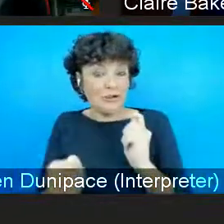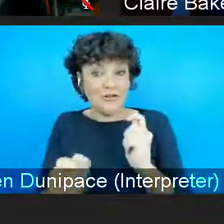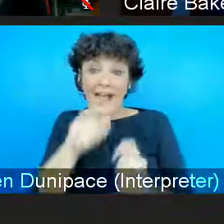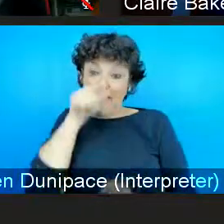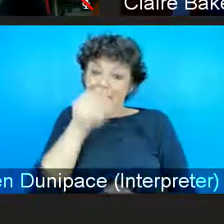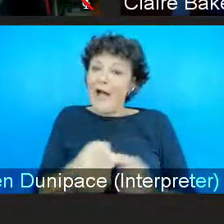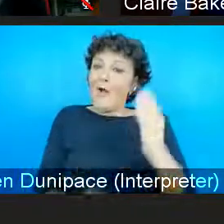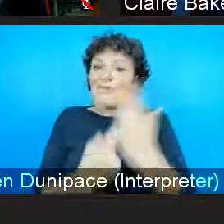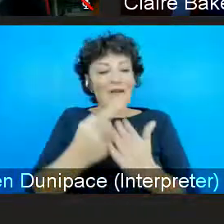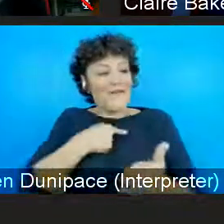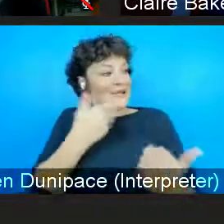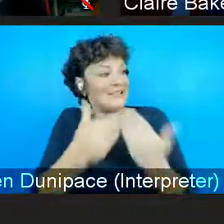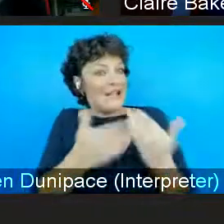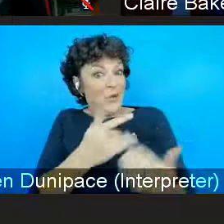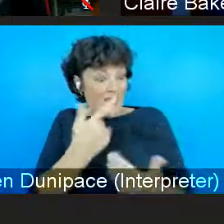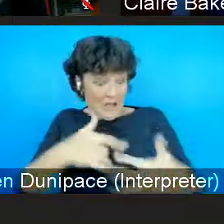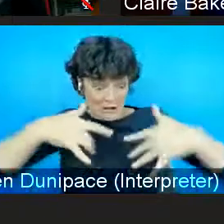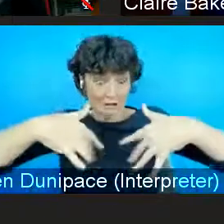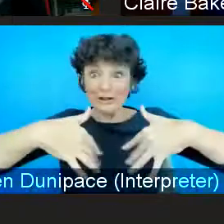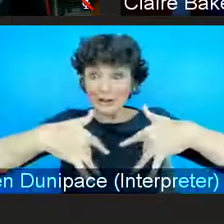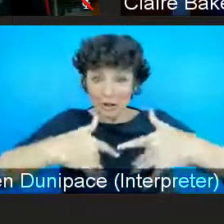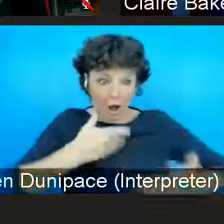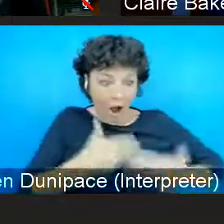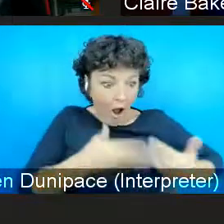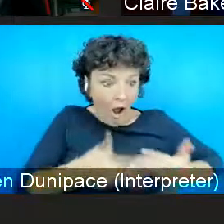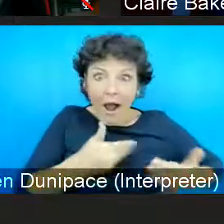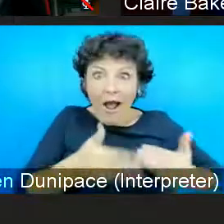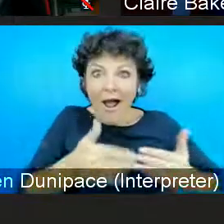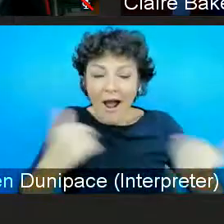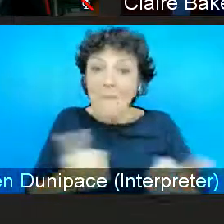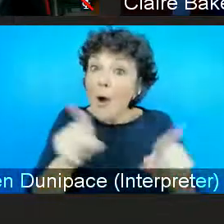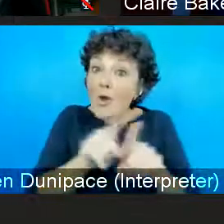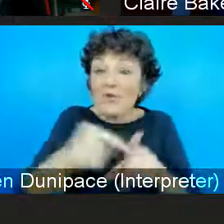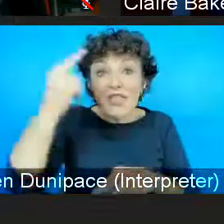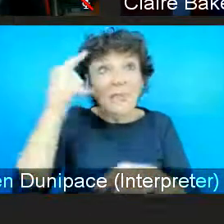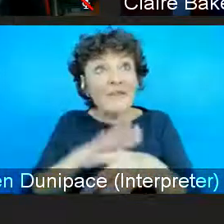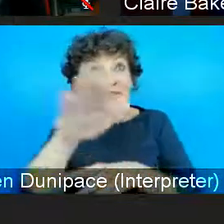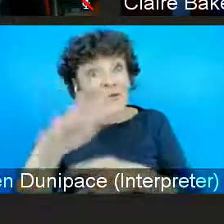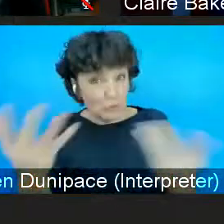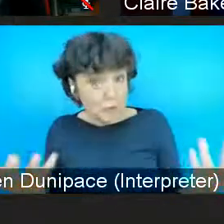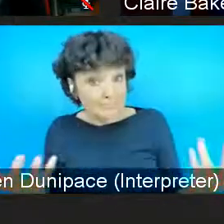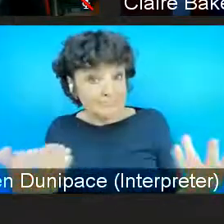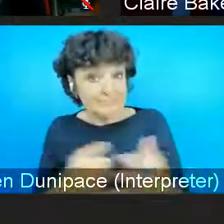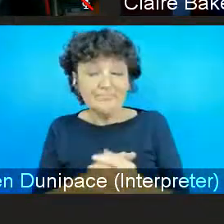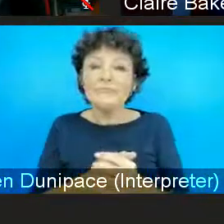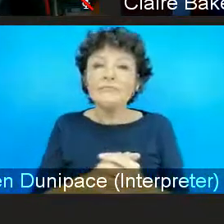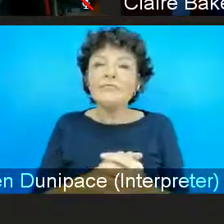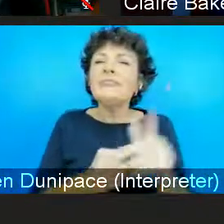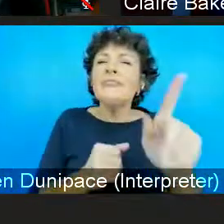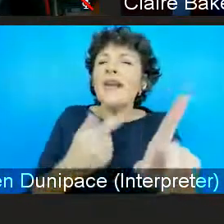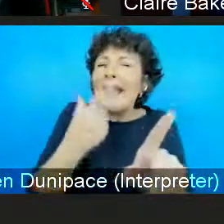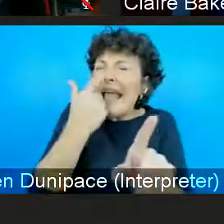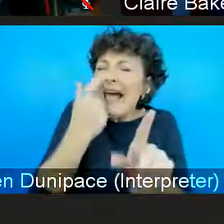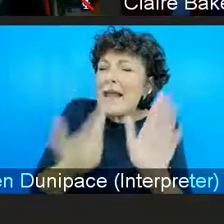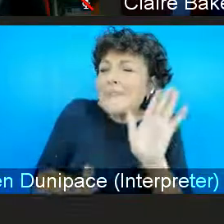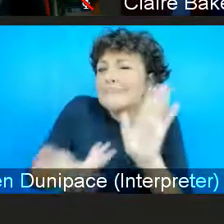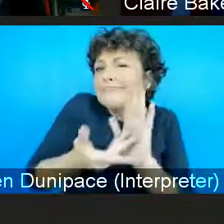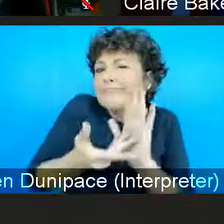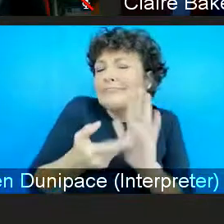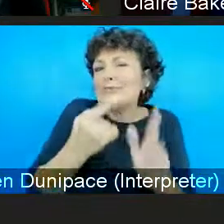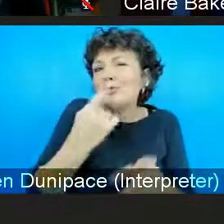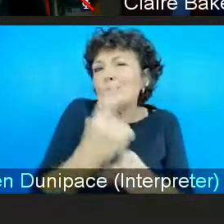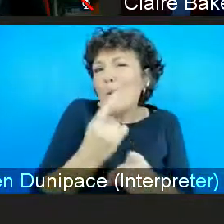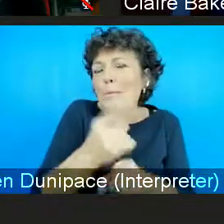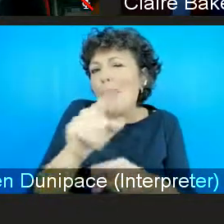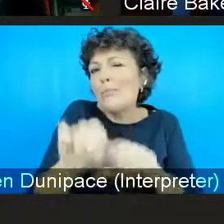injustices as well as think about things in the future. If I might, just on the process side, I could quarrel a